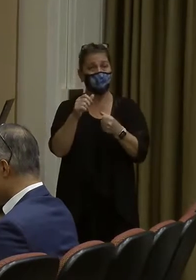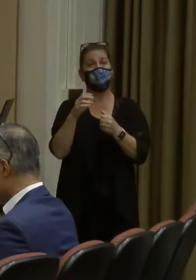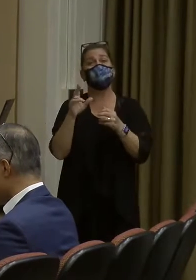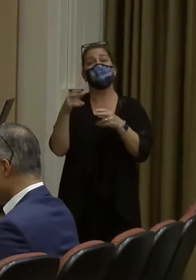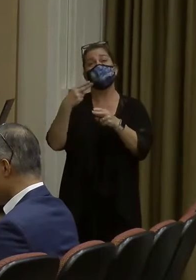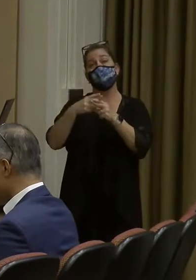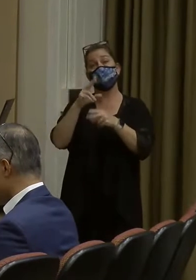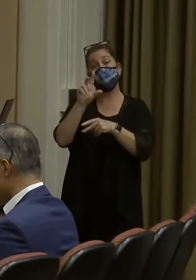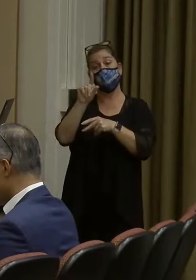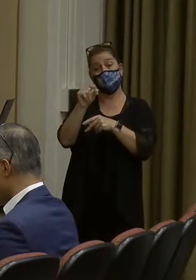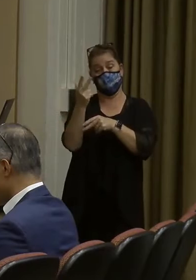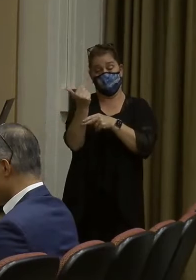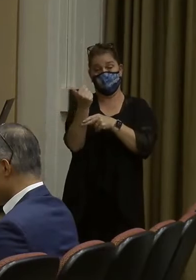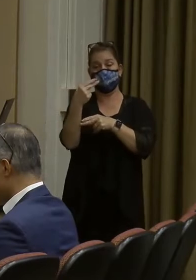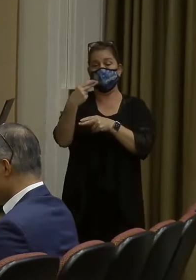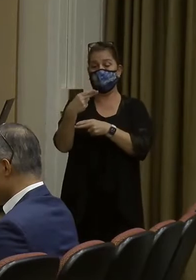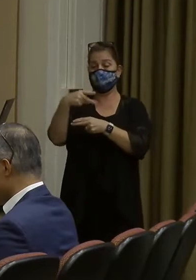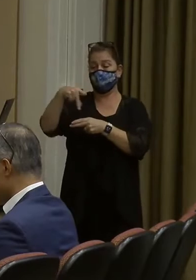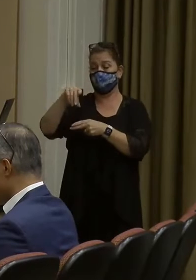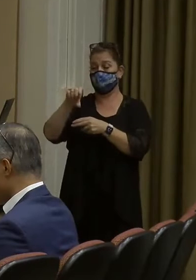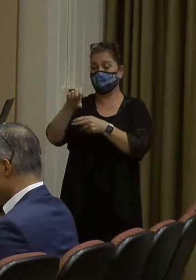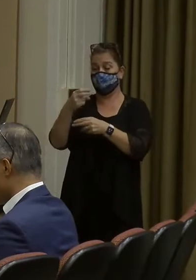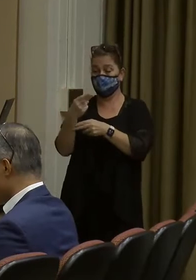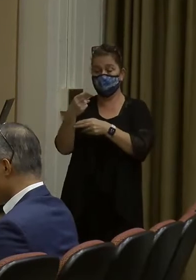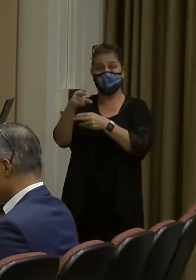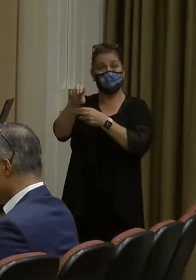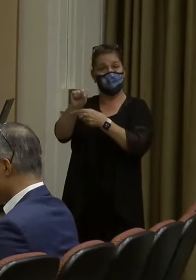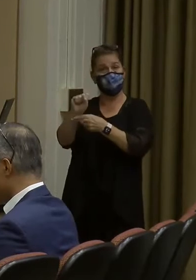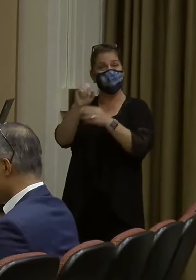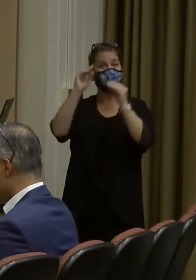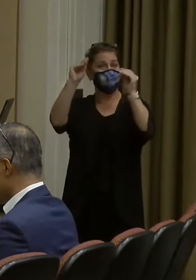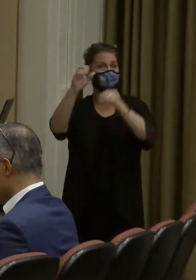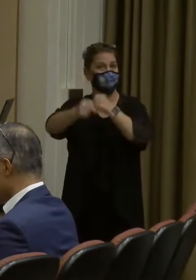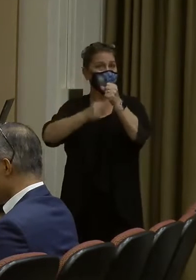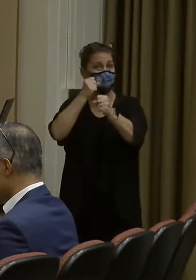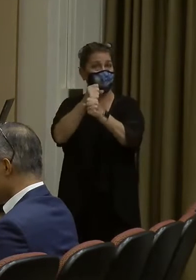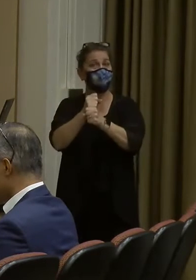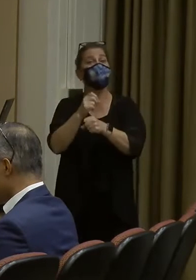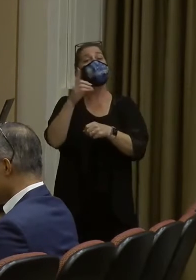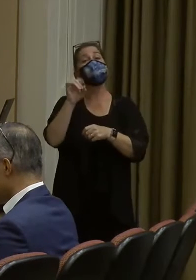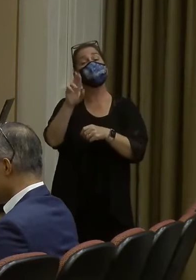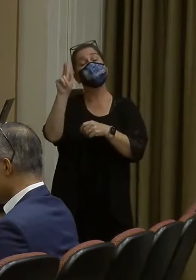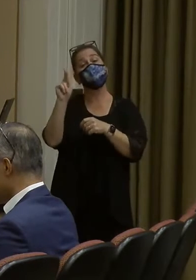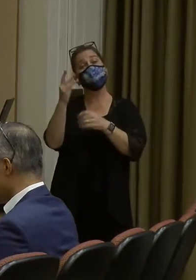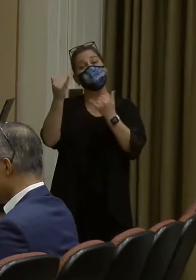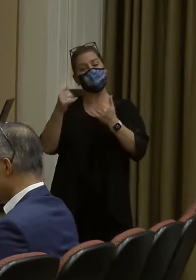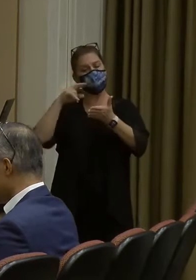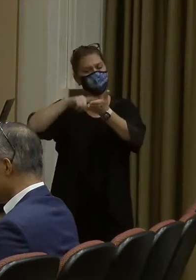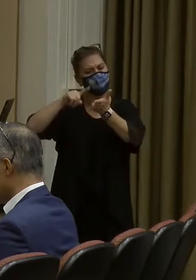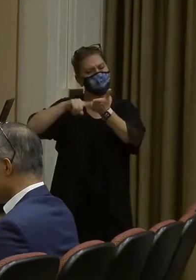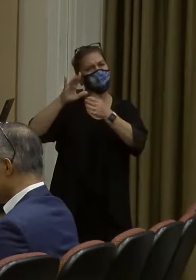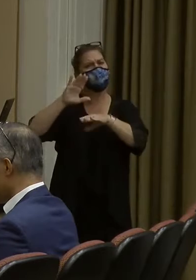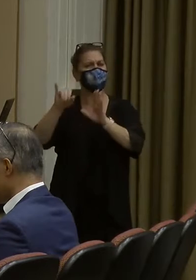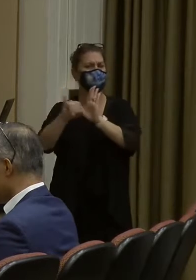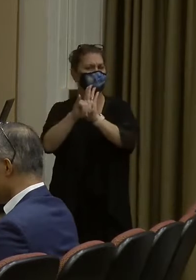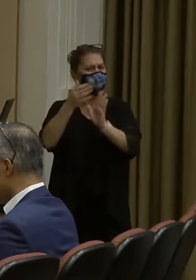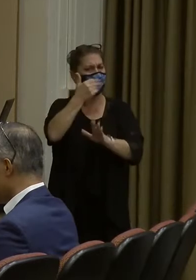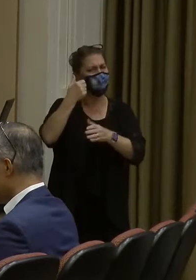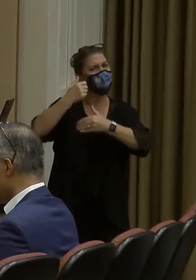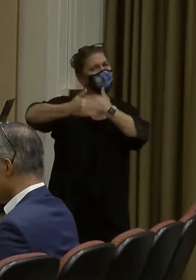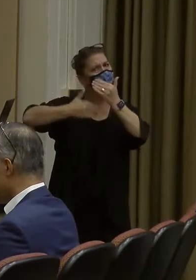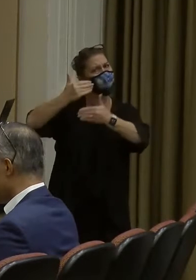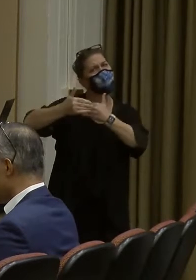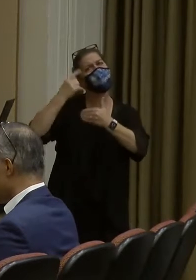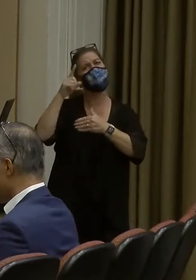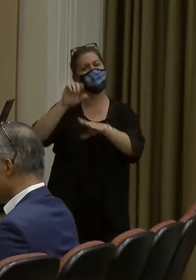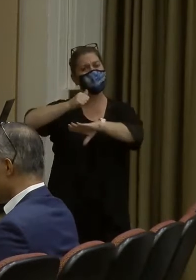the 2013 HPHS Teacher of the Year. Dr. Kyriacou's current research focuses on identifying best practices